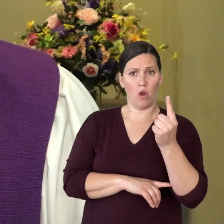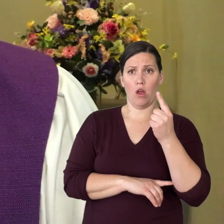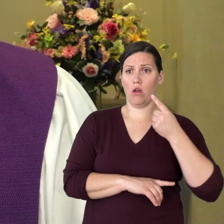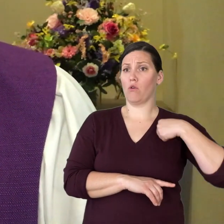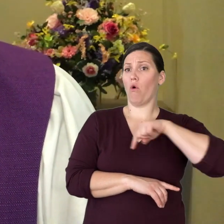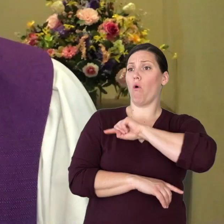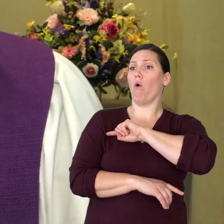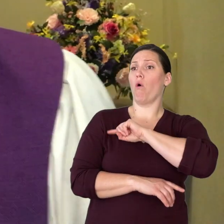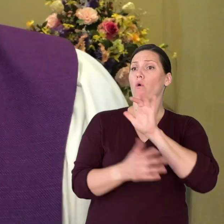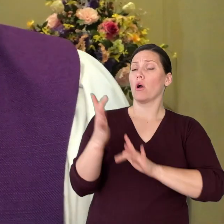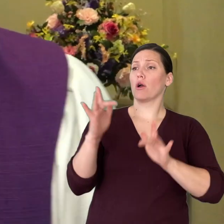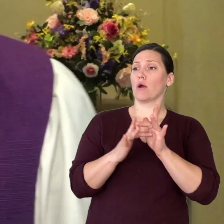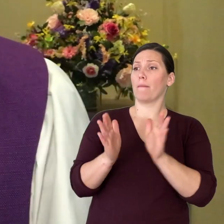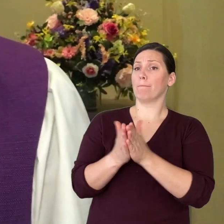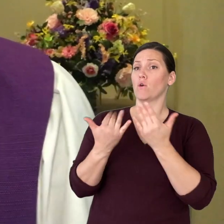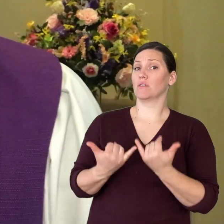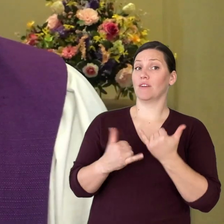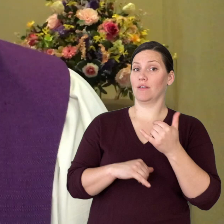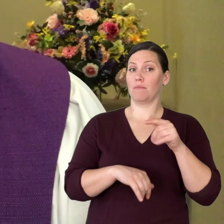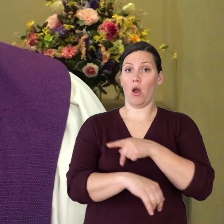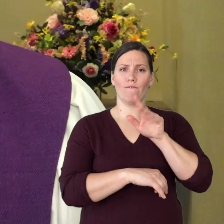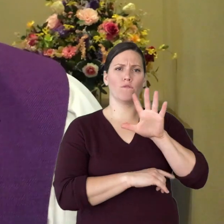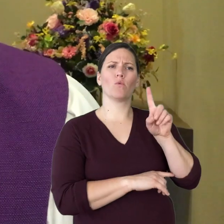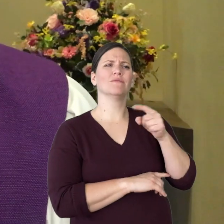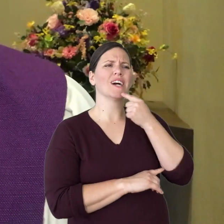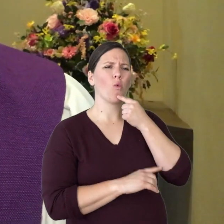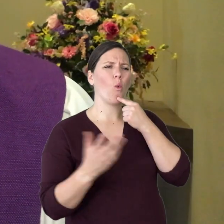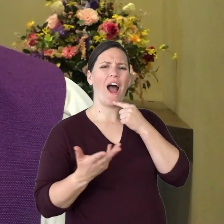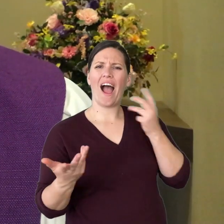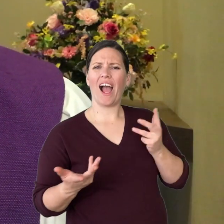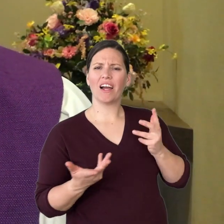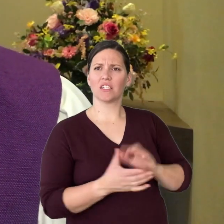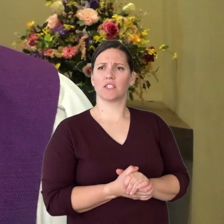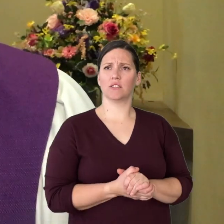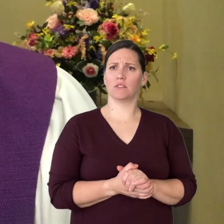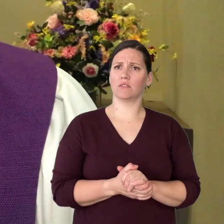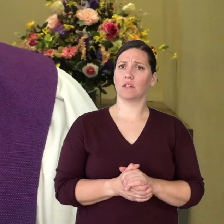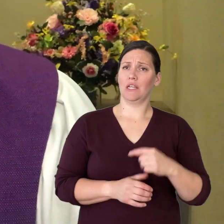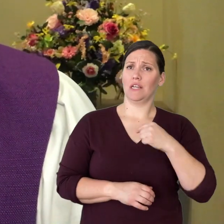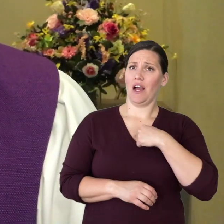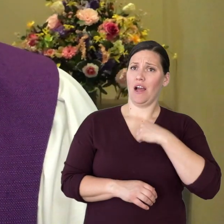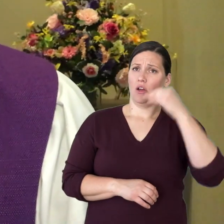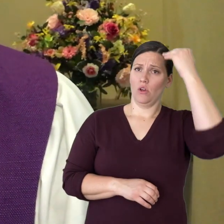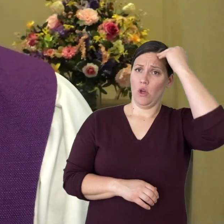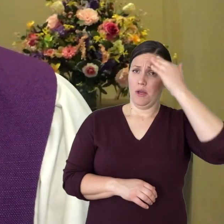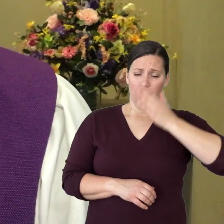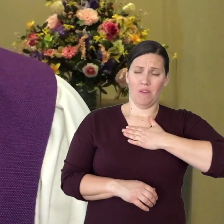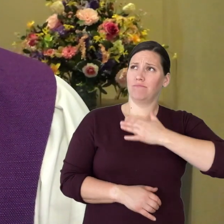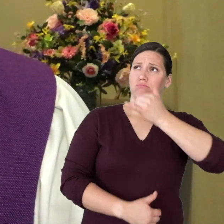today. And part of Psalm 51 says this: "For I know